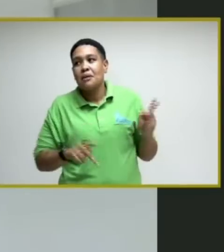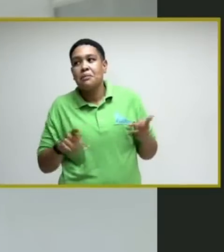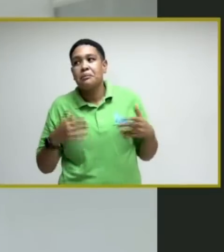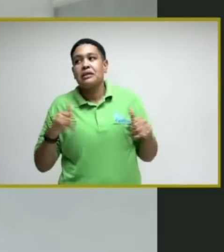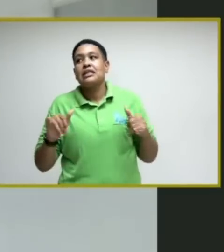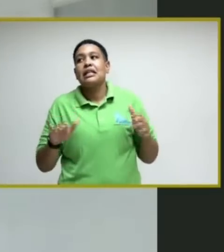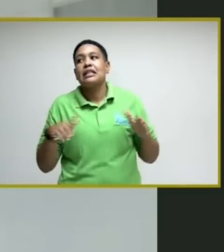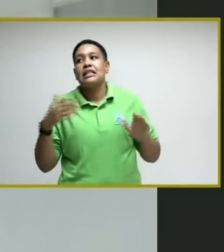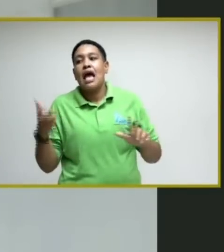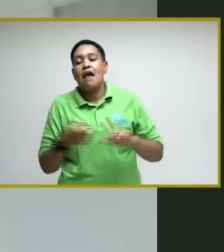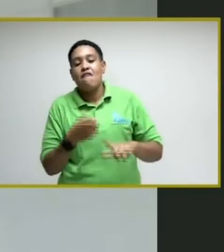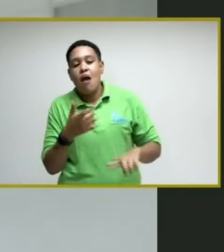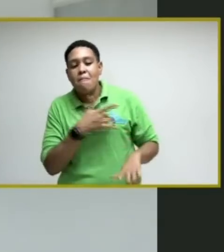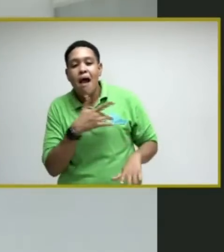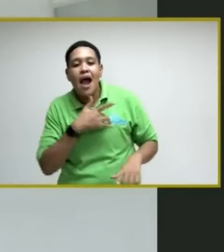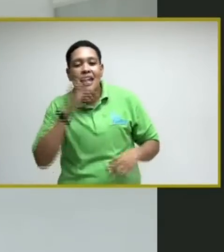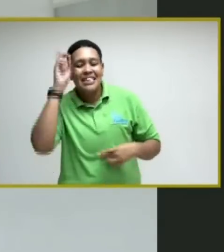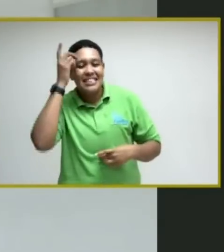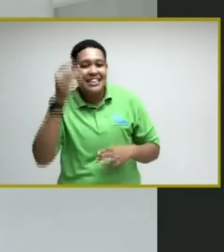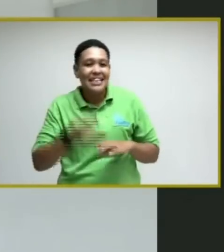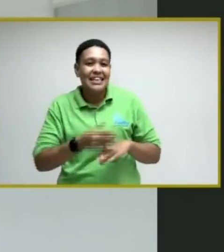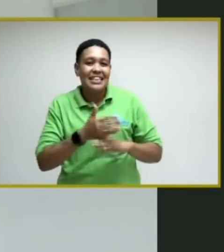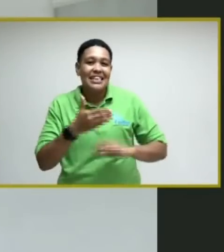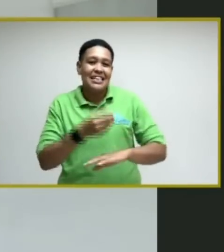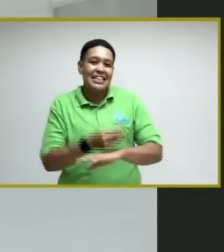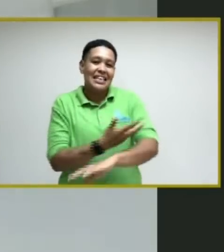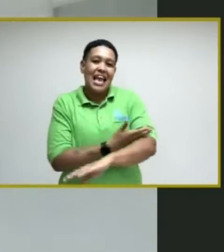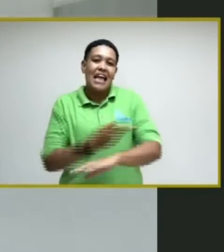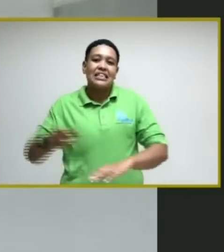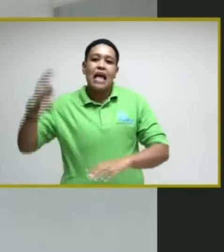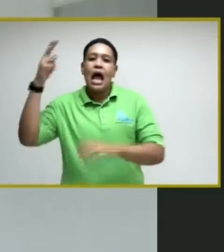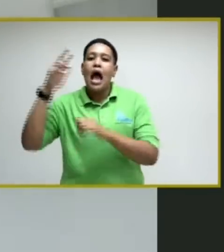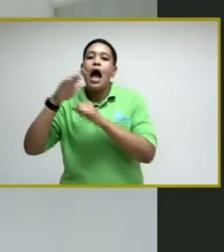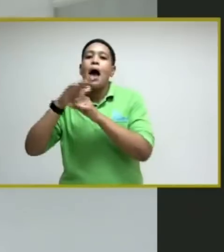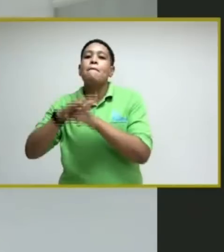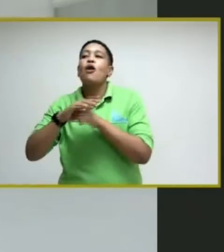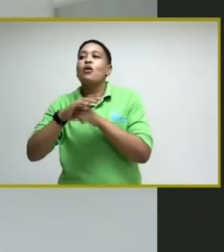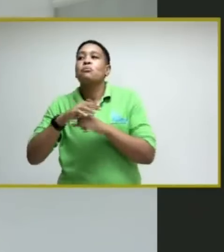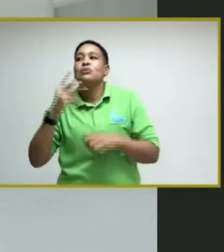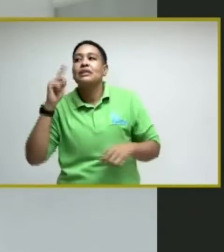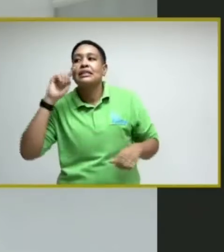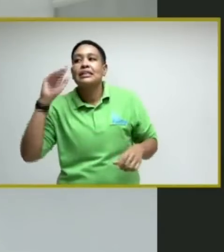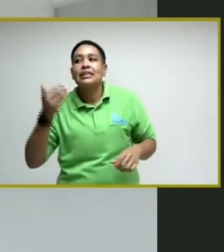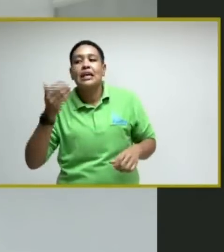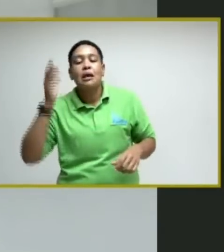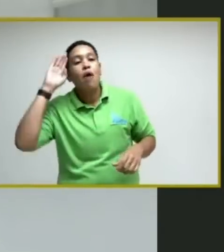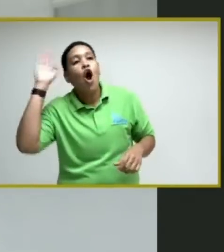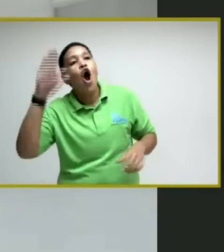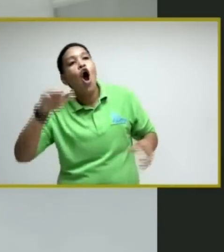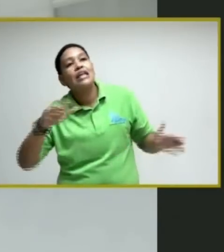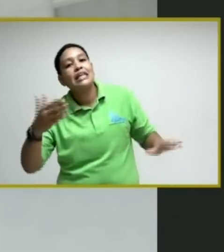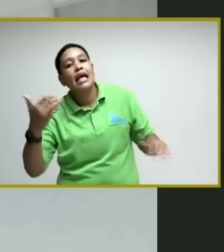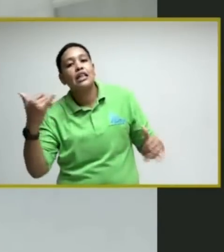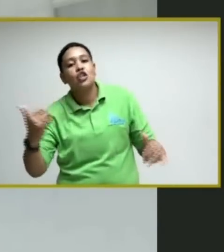cancer, high blood pressure, etc.? They feel that every death is now being labeled